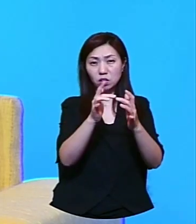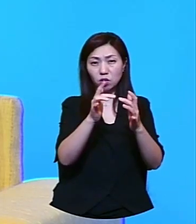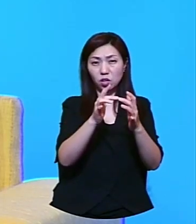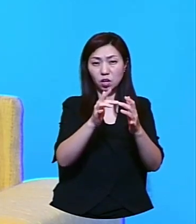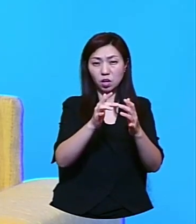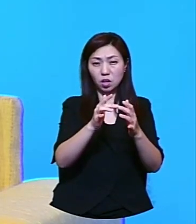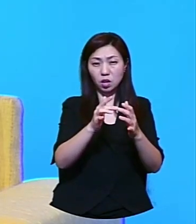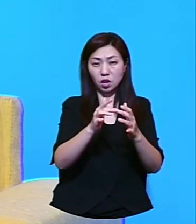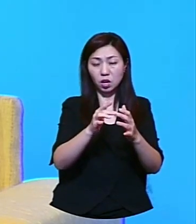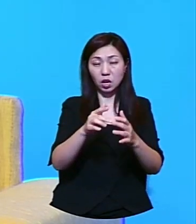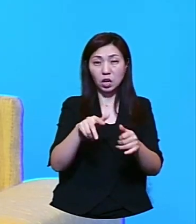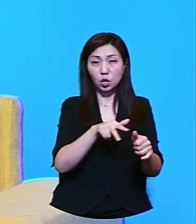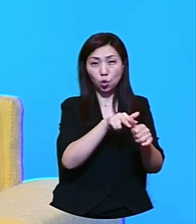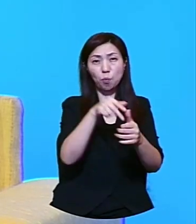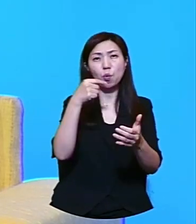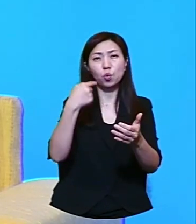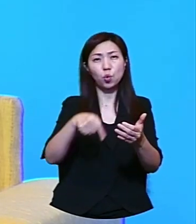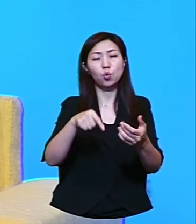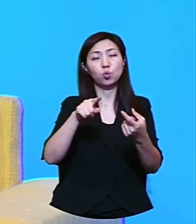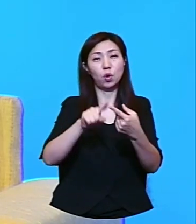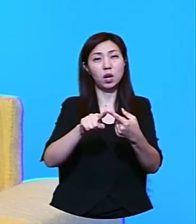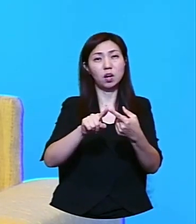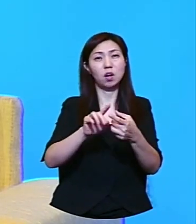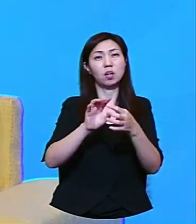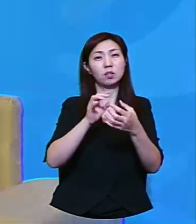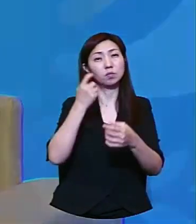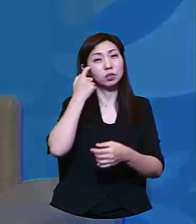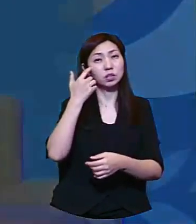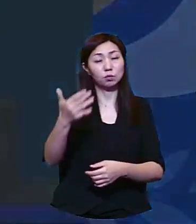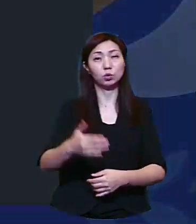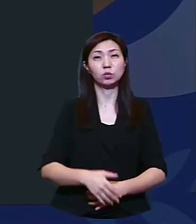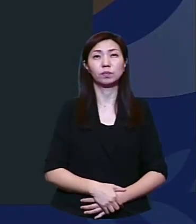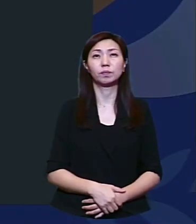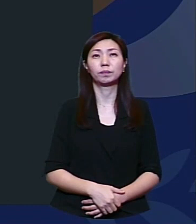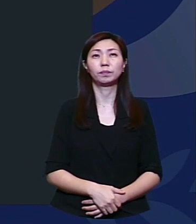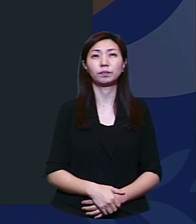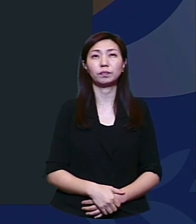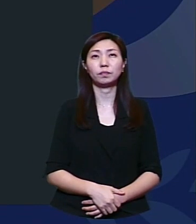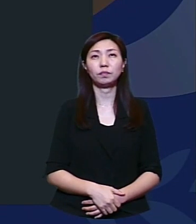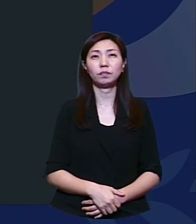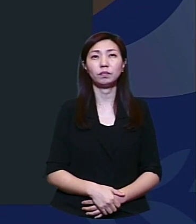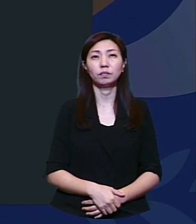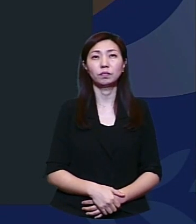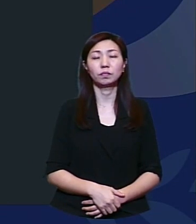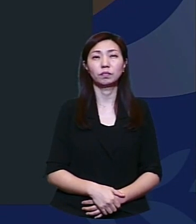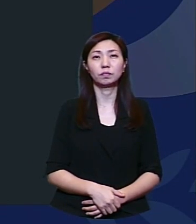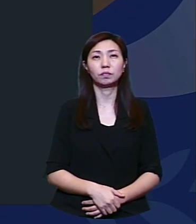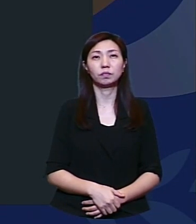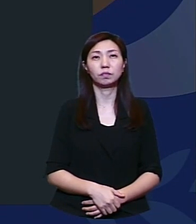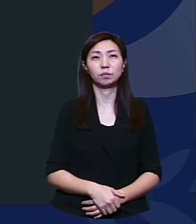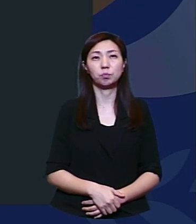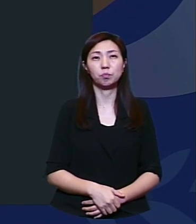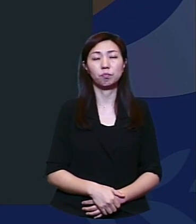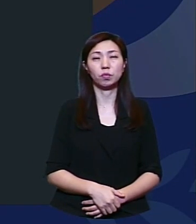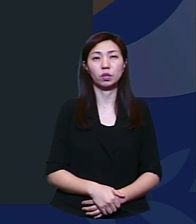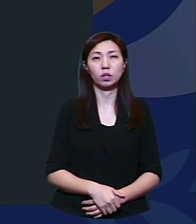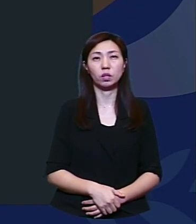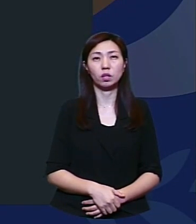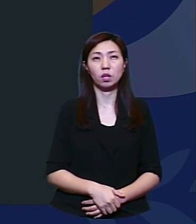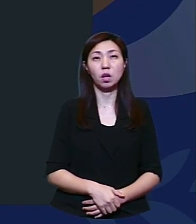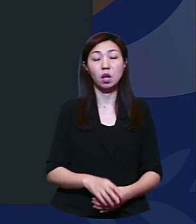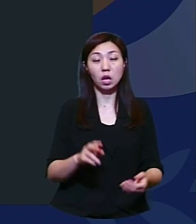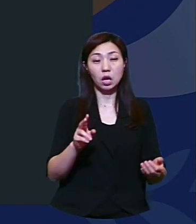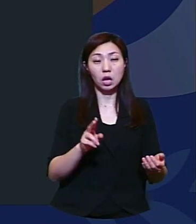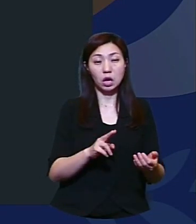Okay. Digital literacy is inherent to digital transformation. And as we